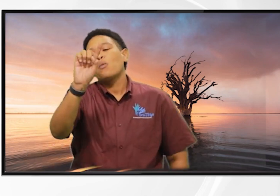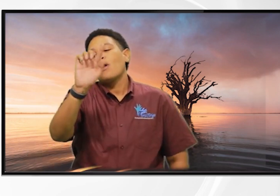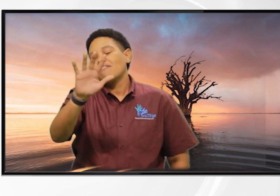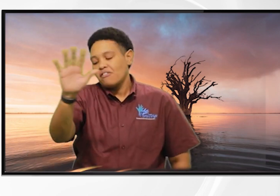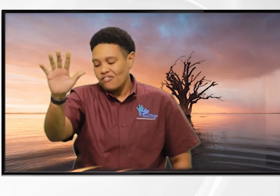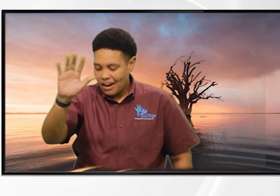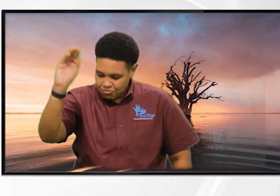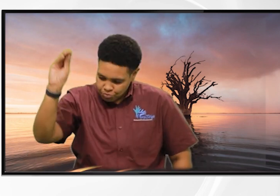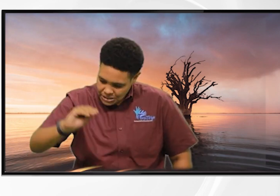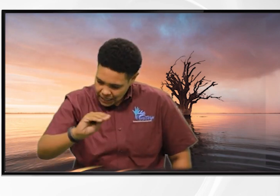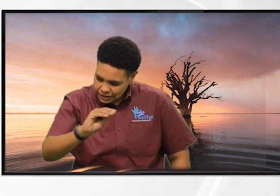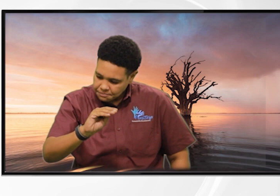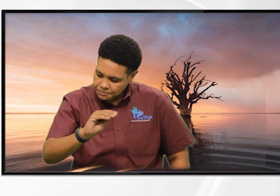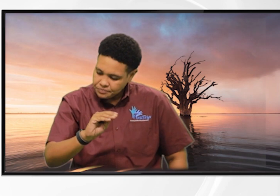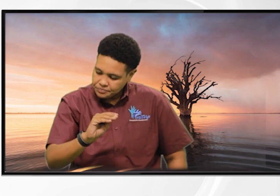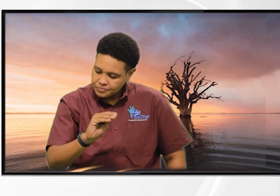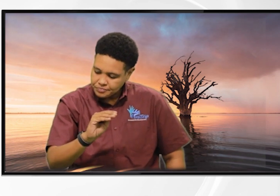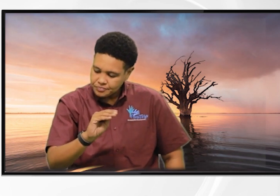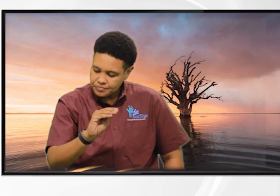186% and